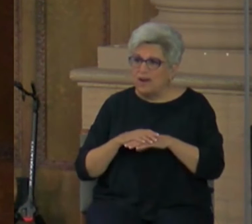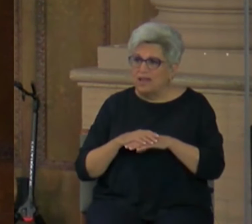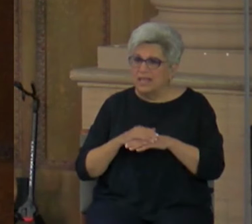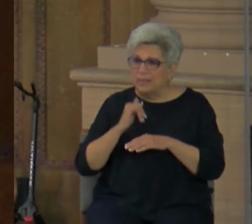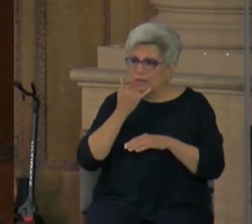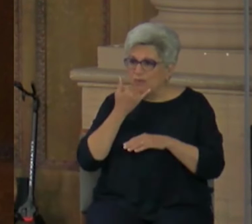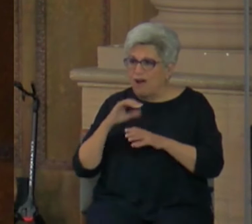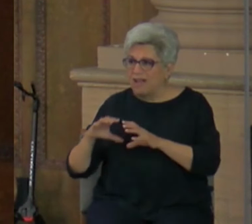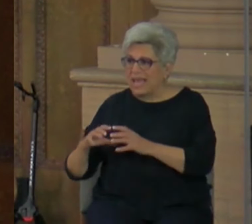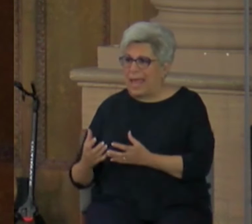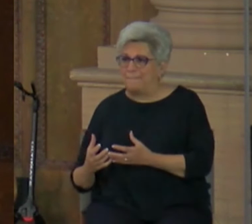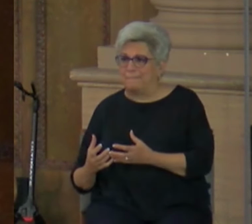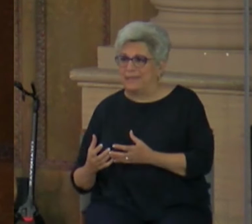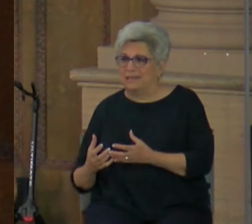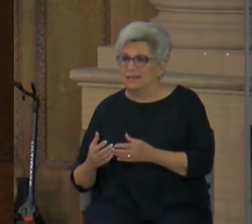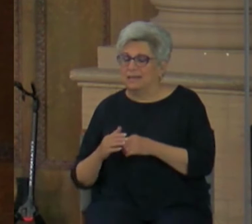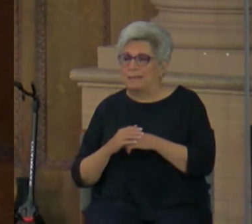storm.